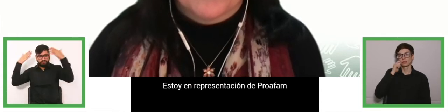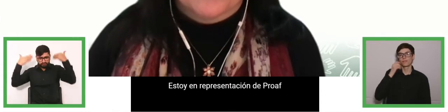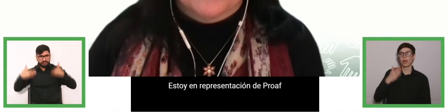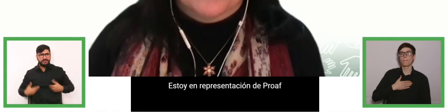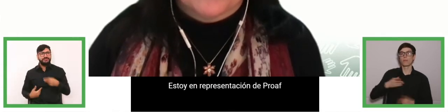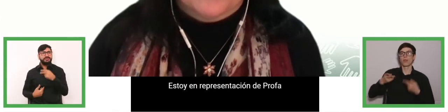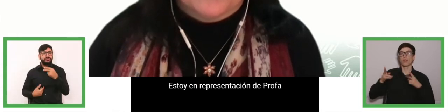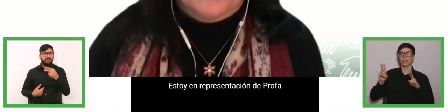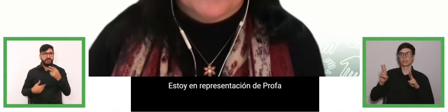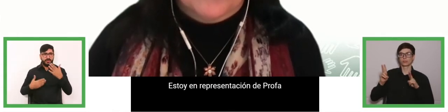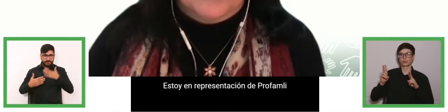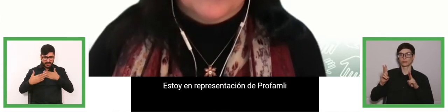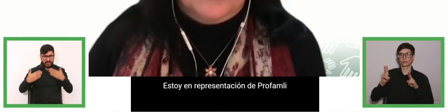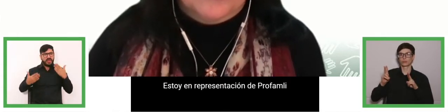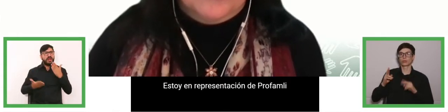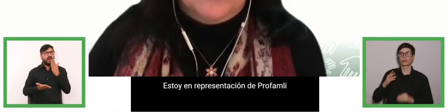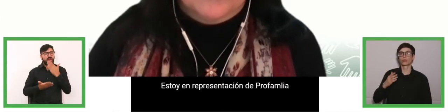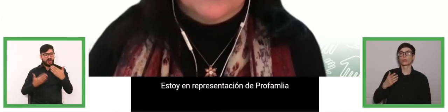project